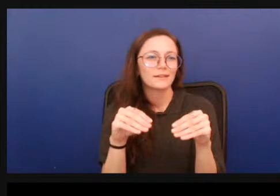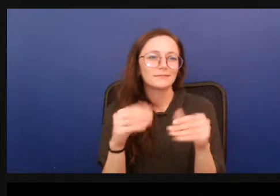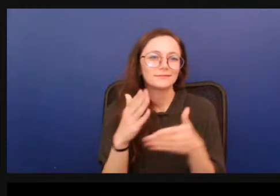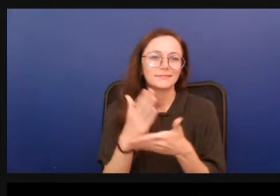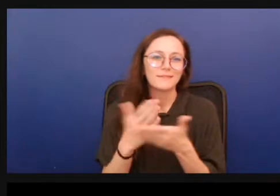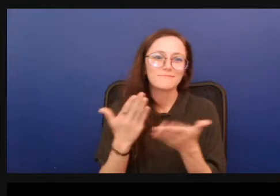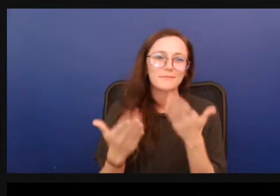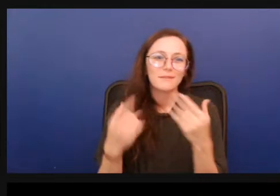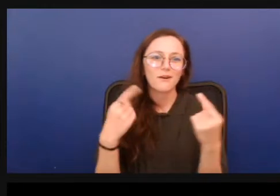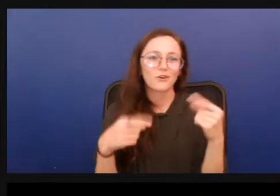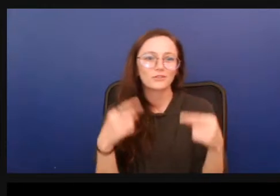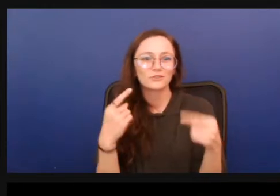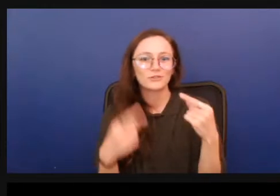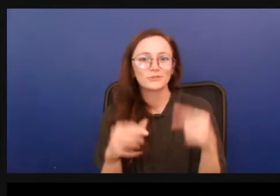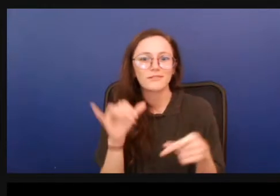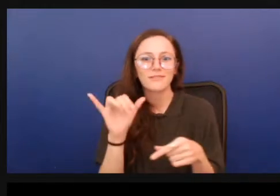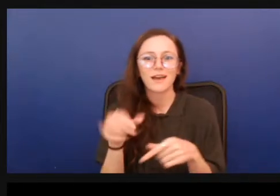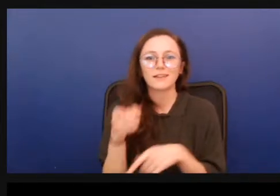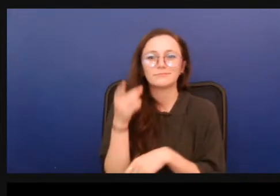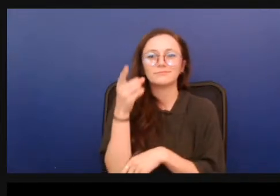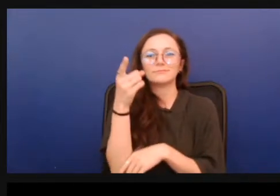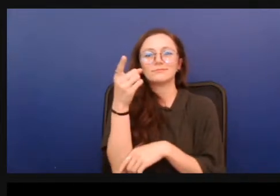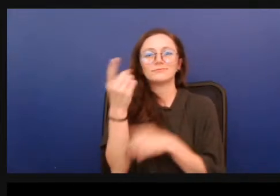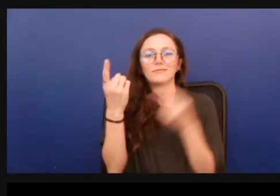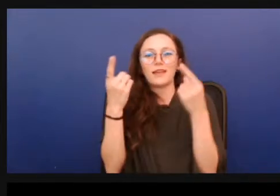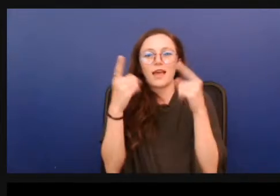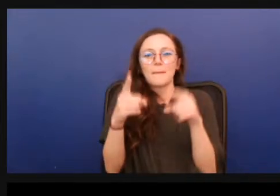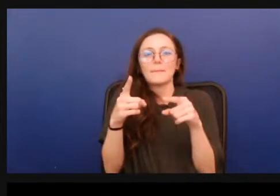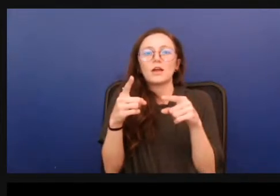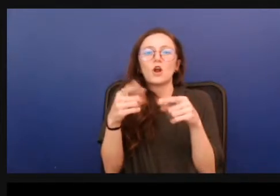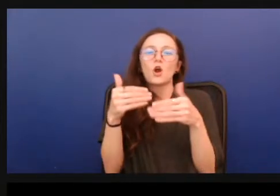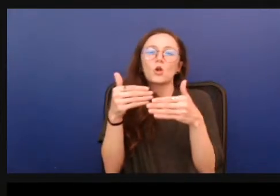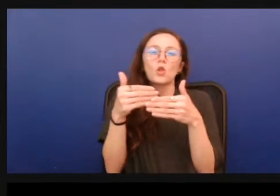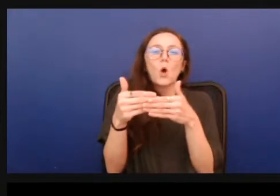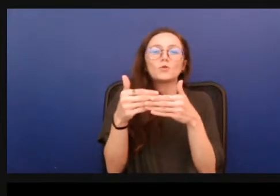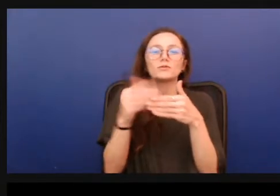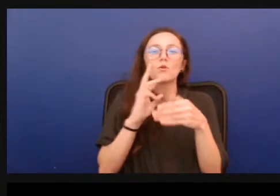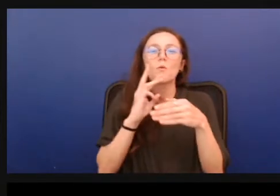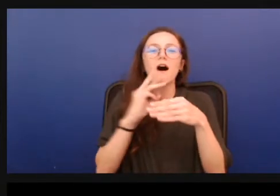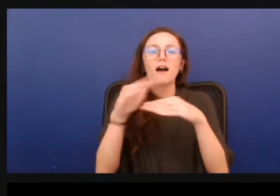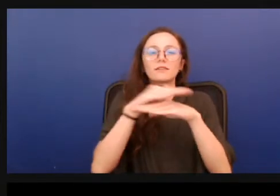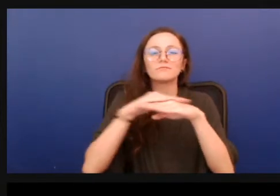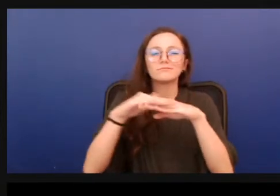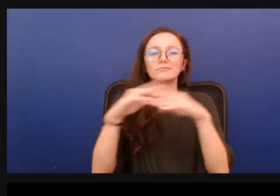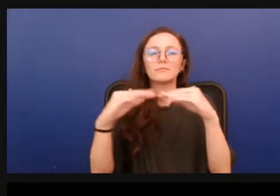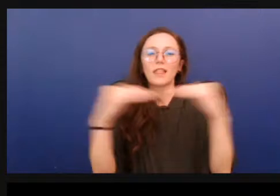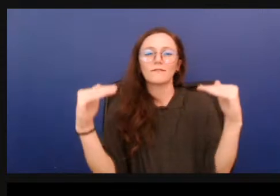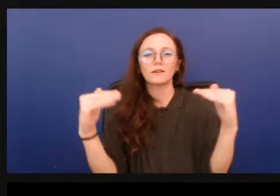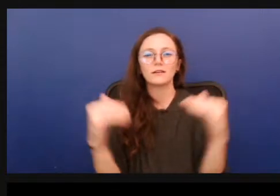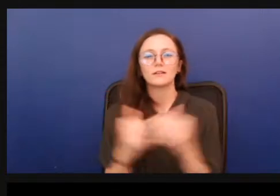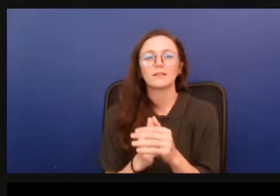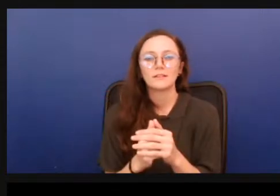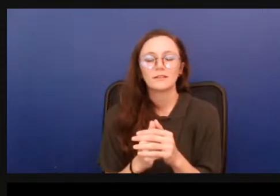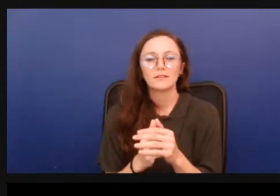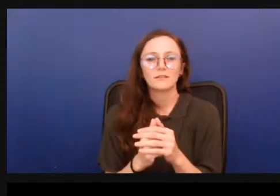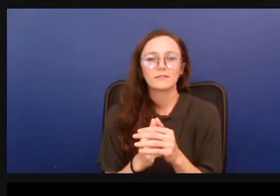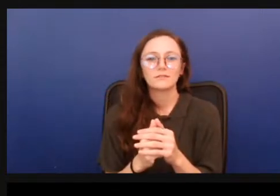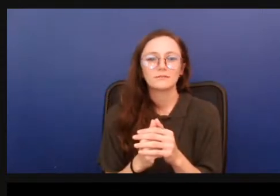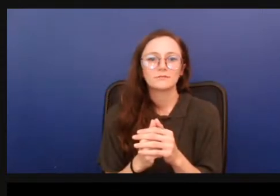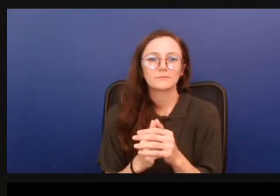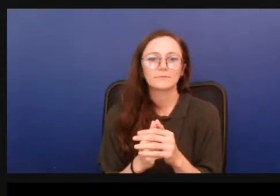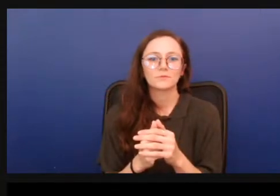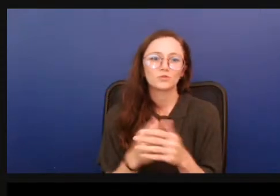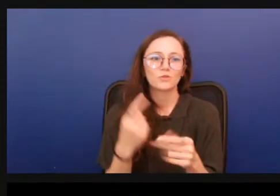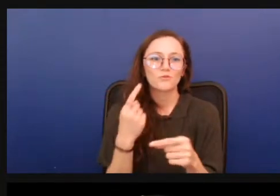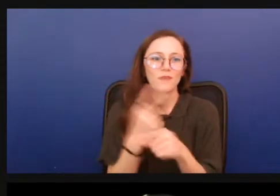might be these events right through here that are very close to the surface and are in a right position geographically